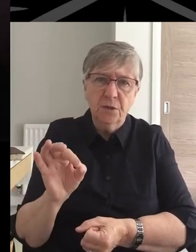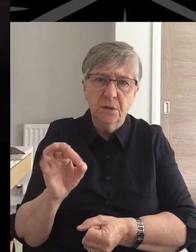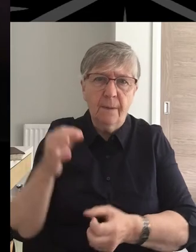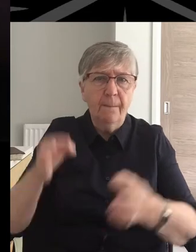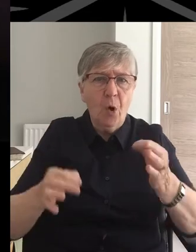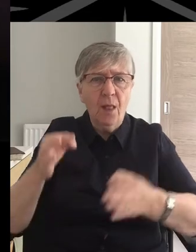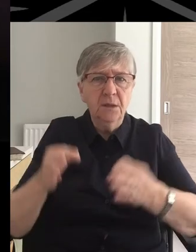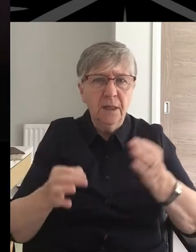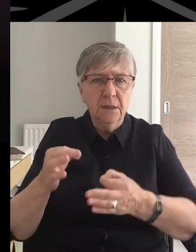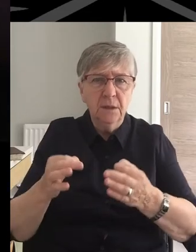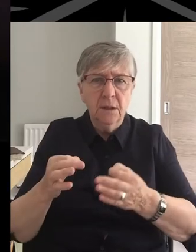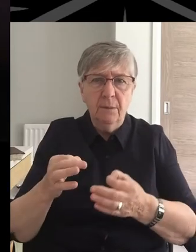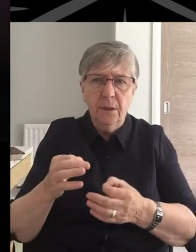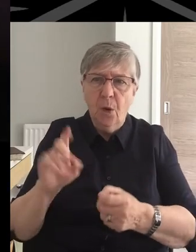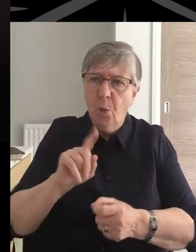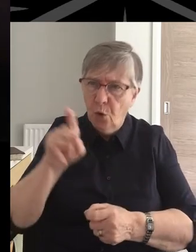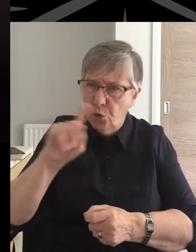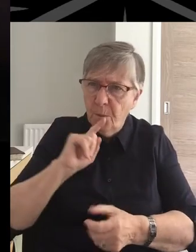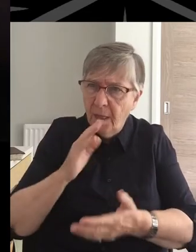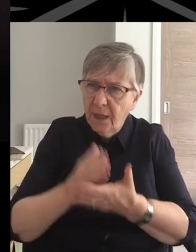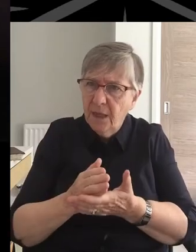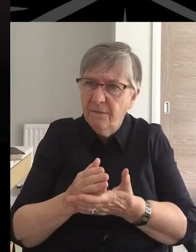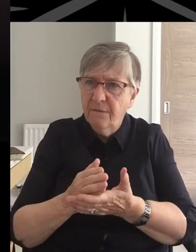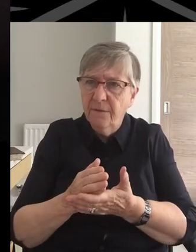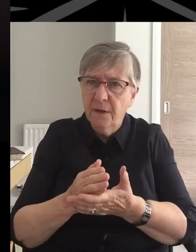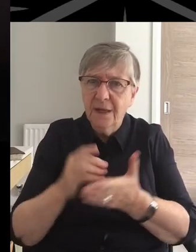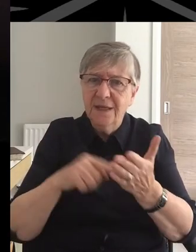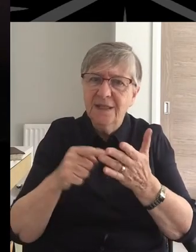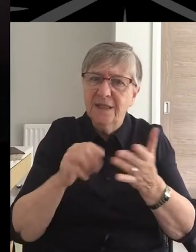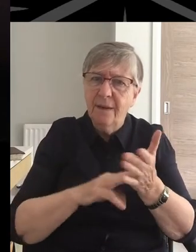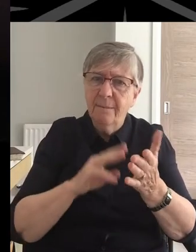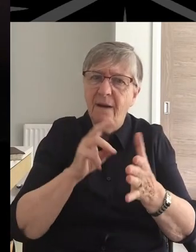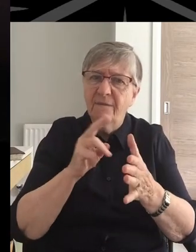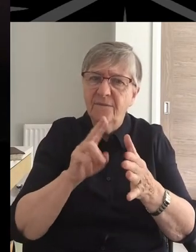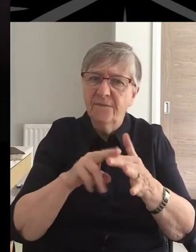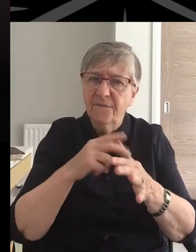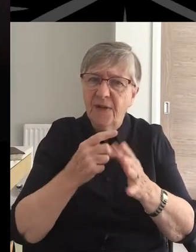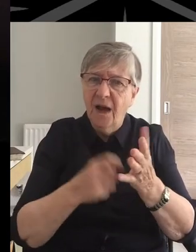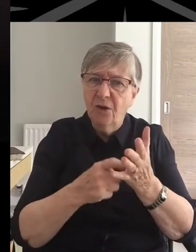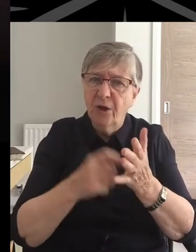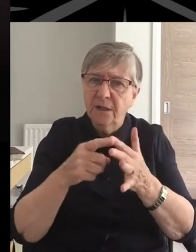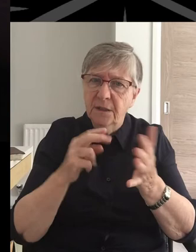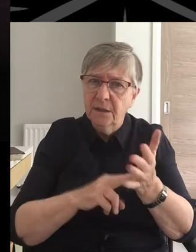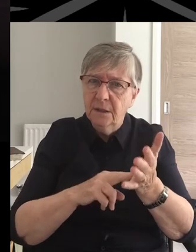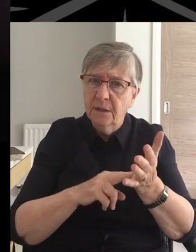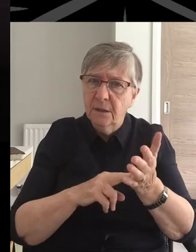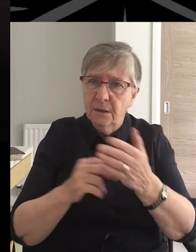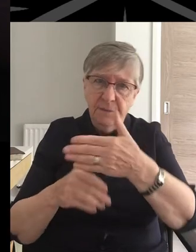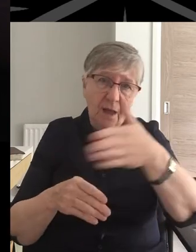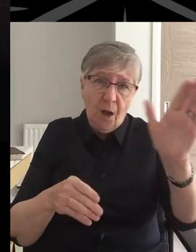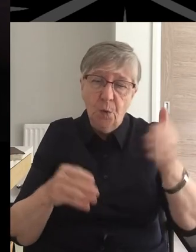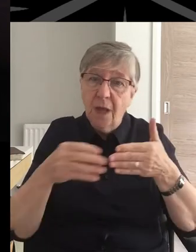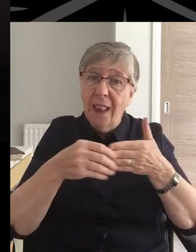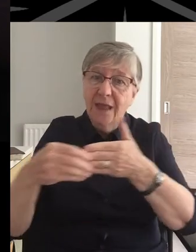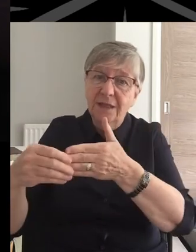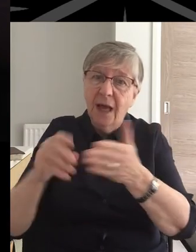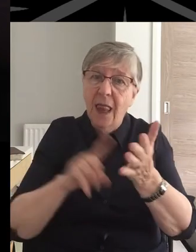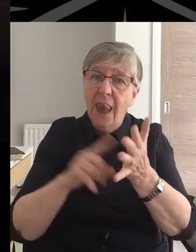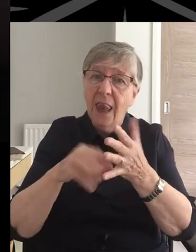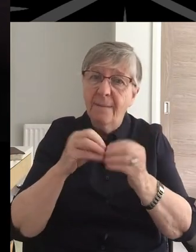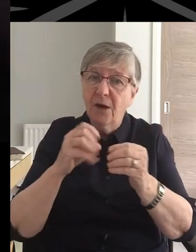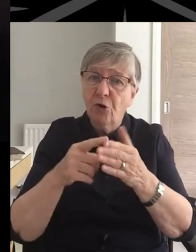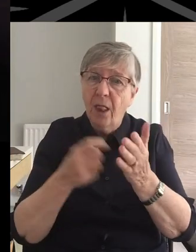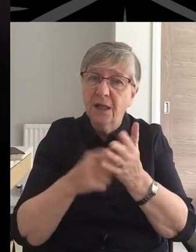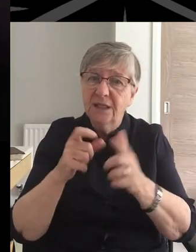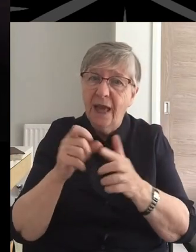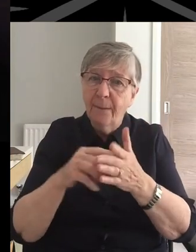their particular views and faith. Tim Farron was hounded out of his position as leader of the Liberal Party. And there's been